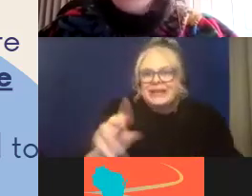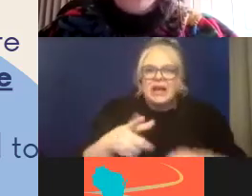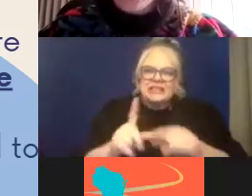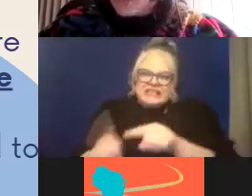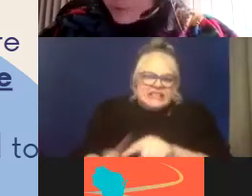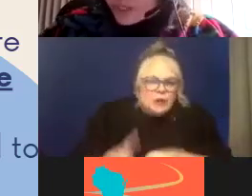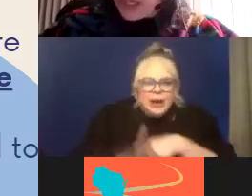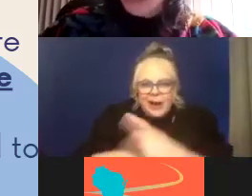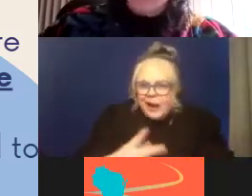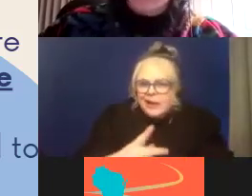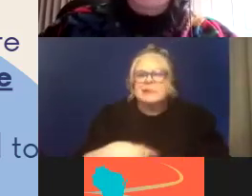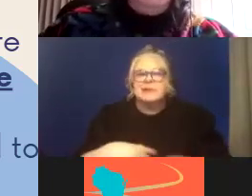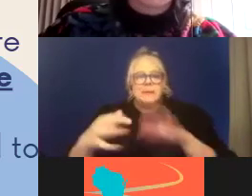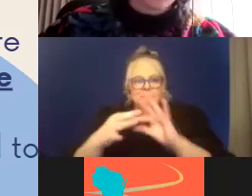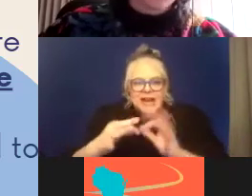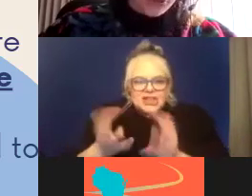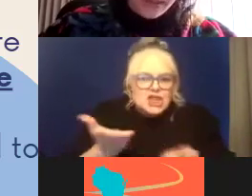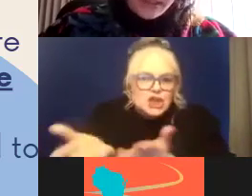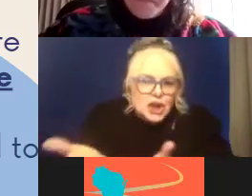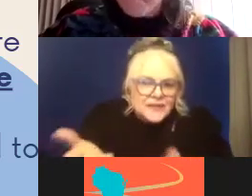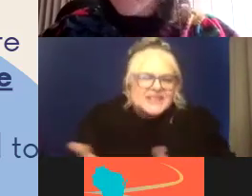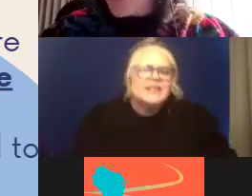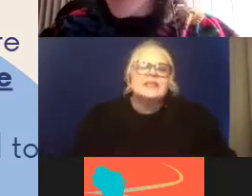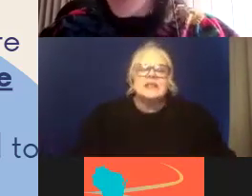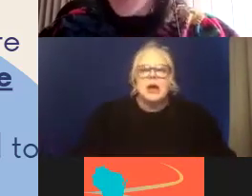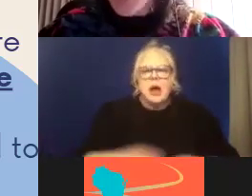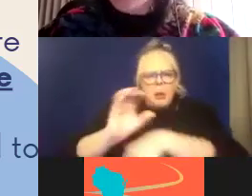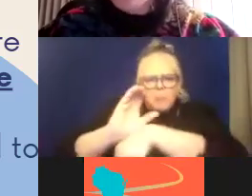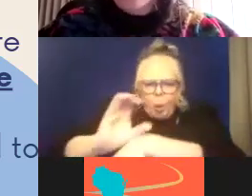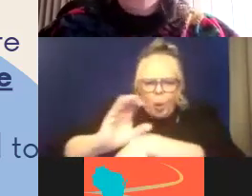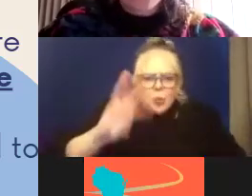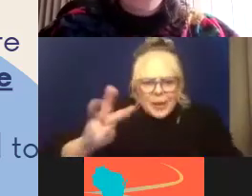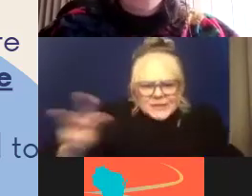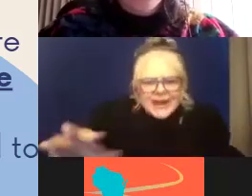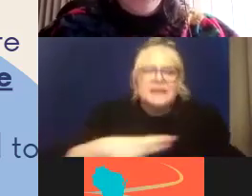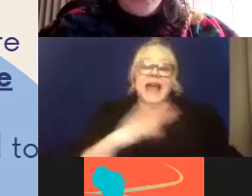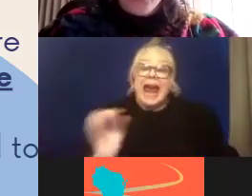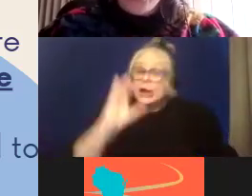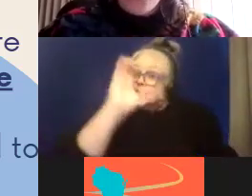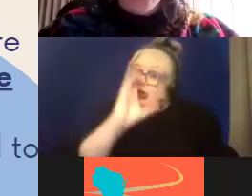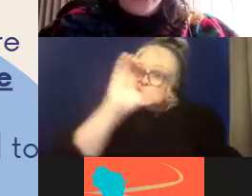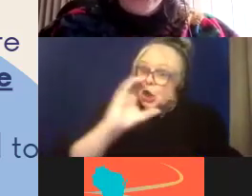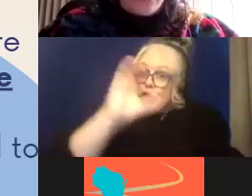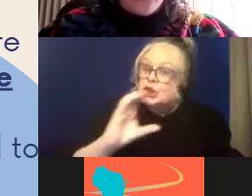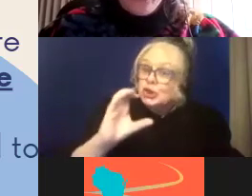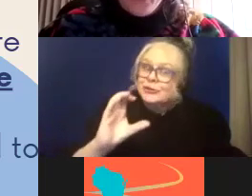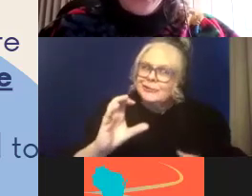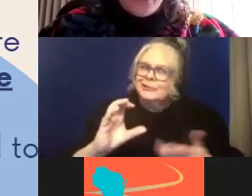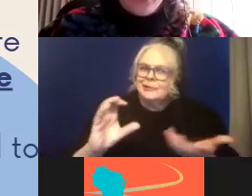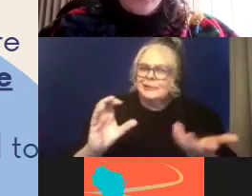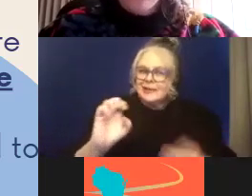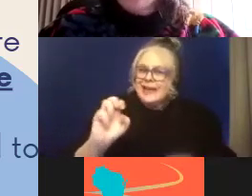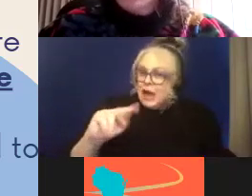services, pornography sites, and search engines. They are also both free to use and only intended for use